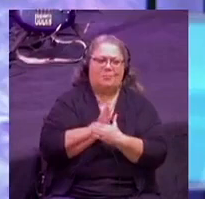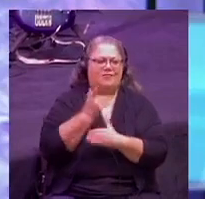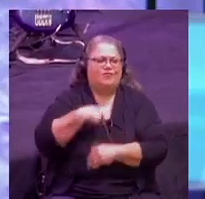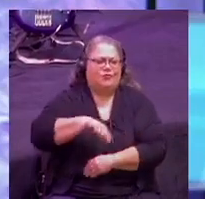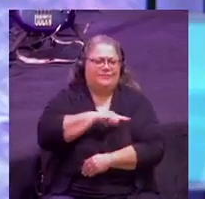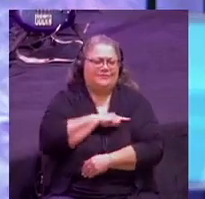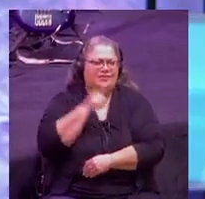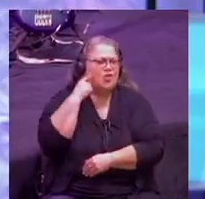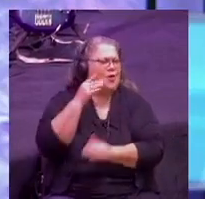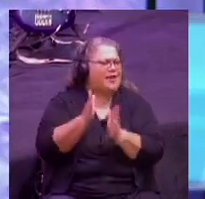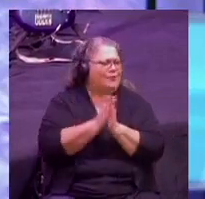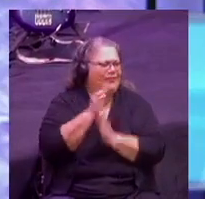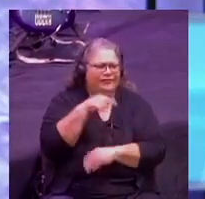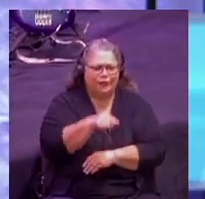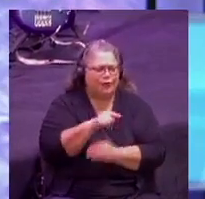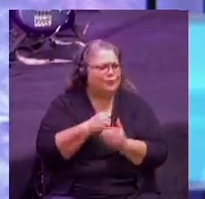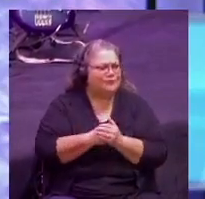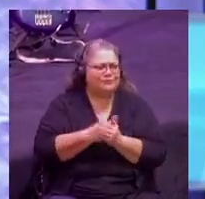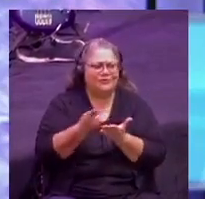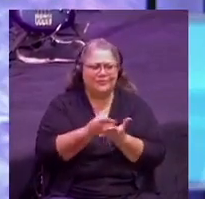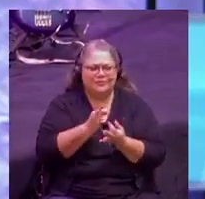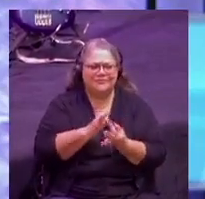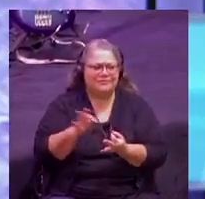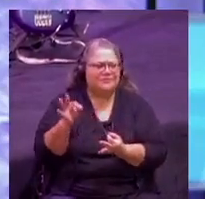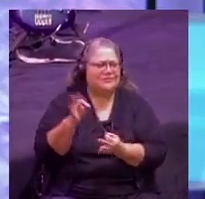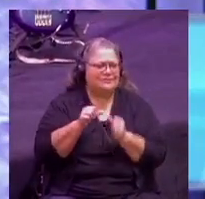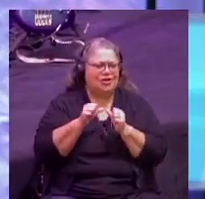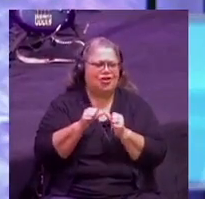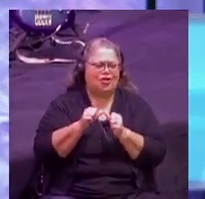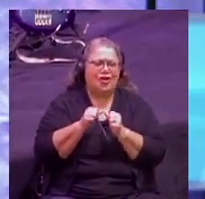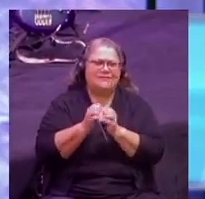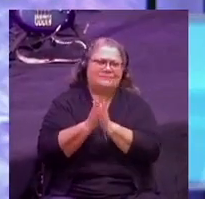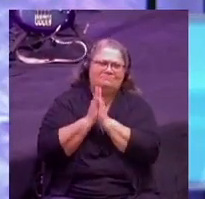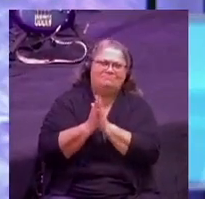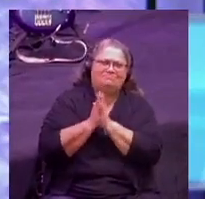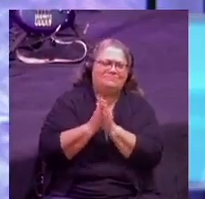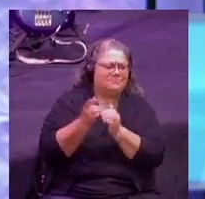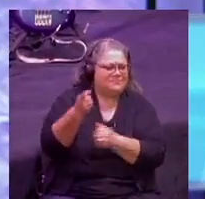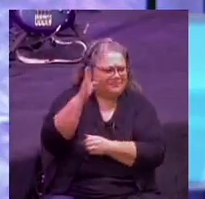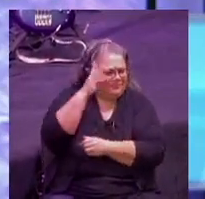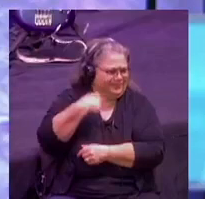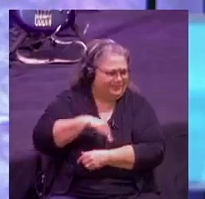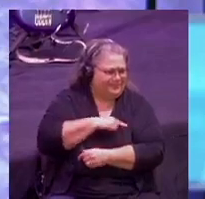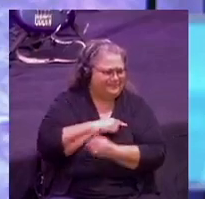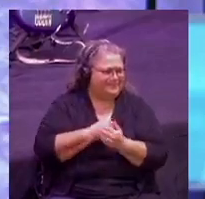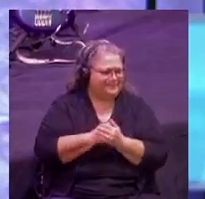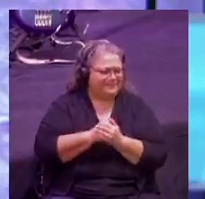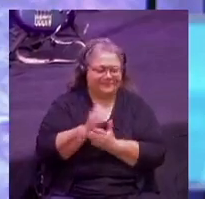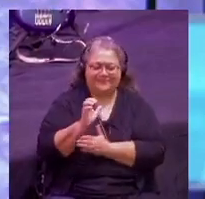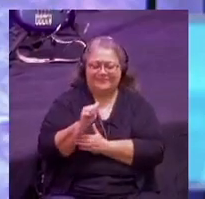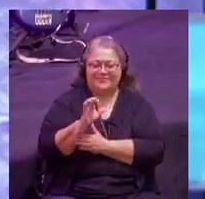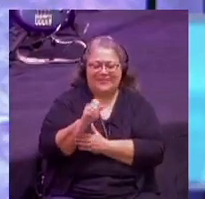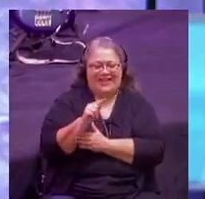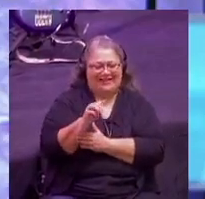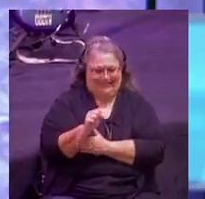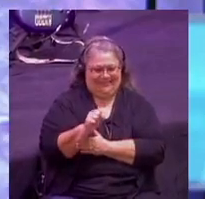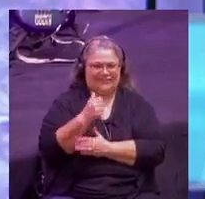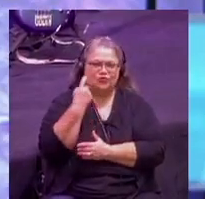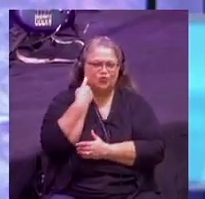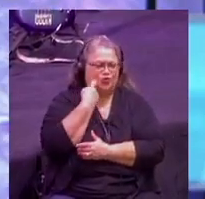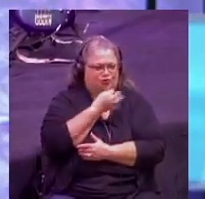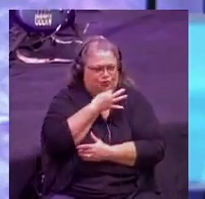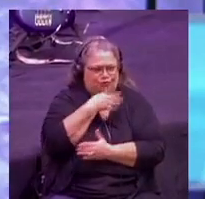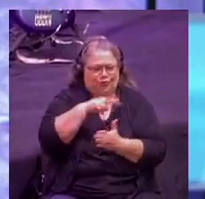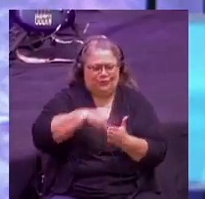he's praying for you? The Holy Spirit's praying for you. He's interceding for you. According to Acts, which we're going to read here in just a few minutes,